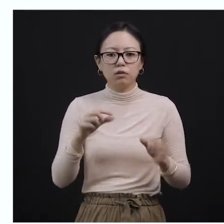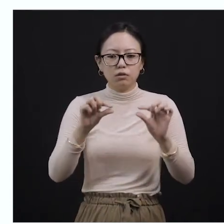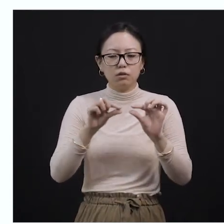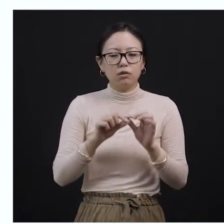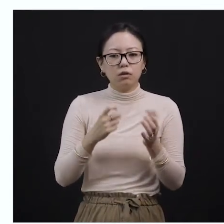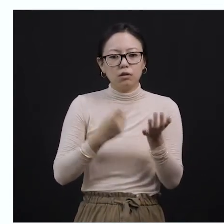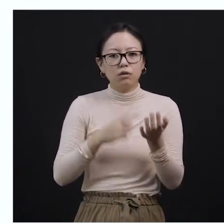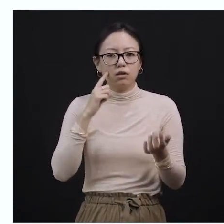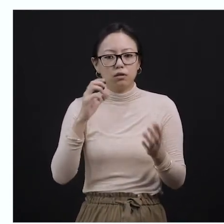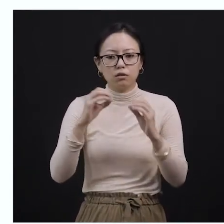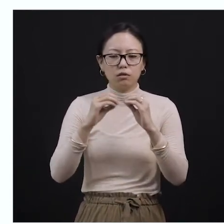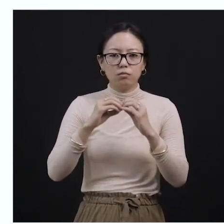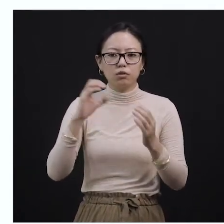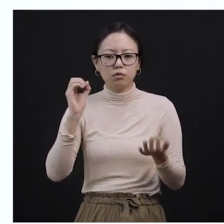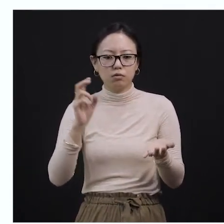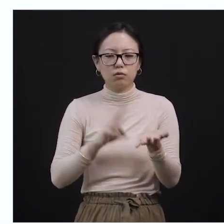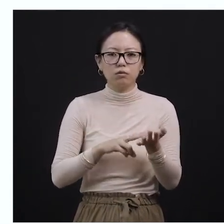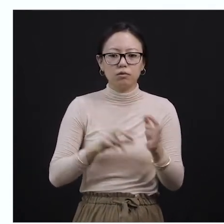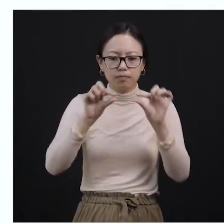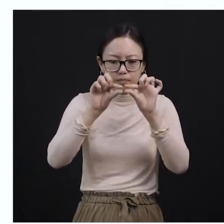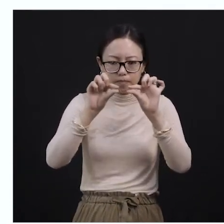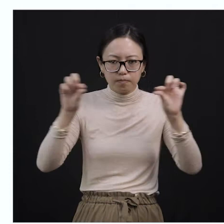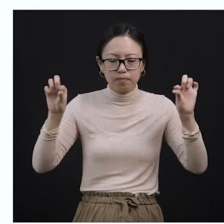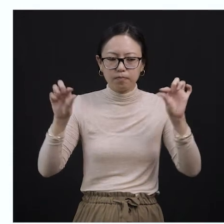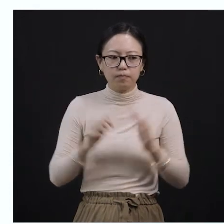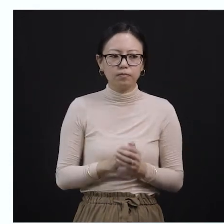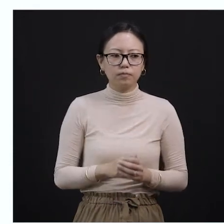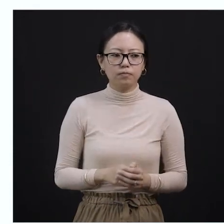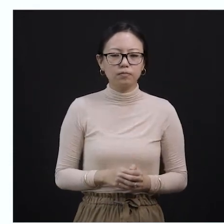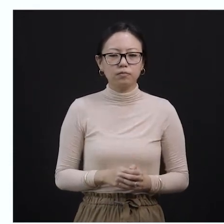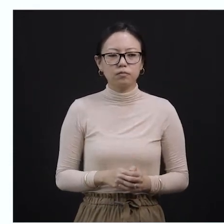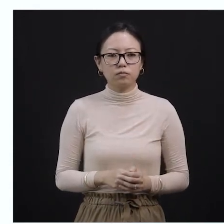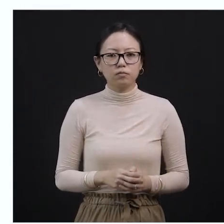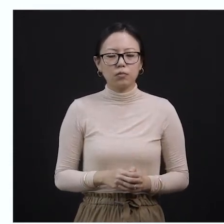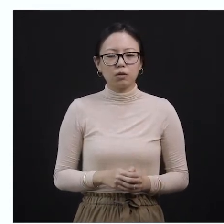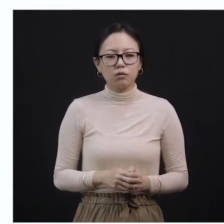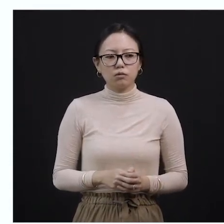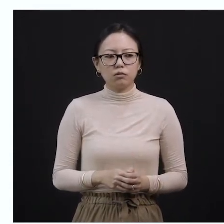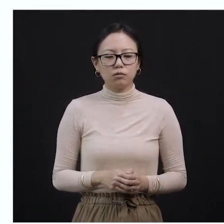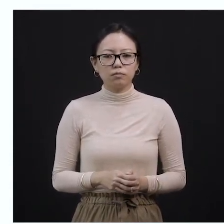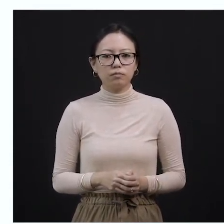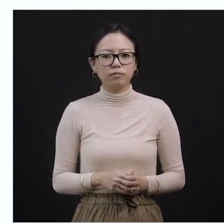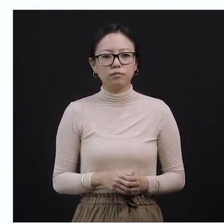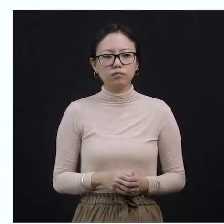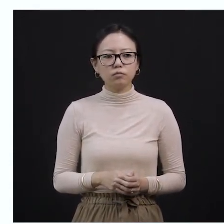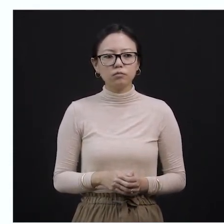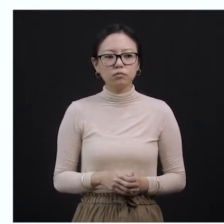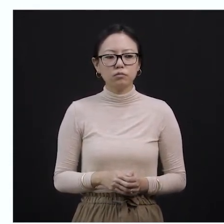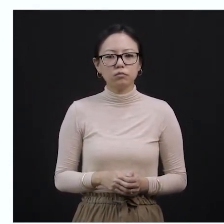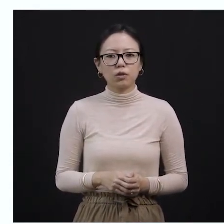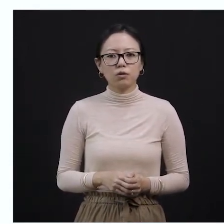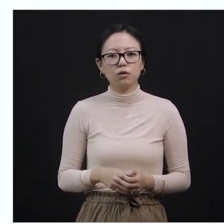than the rope. All right, children? And exactly the opposite, we can say that the rope